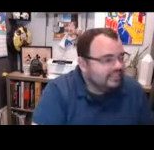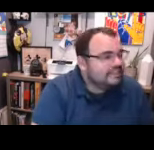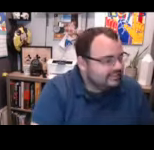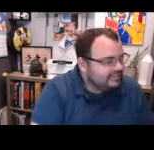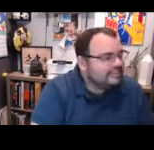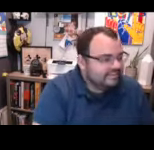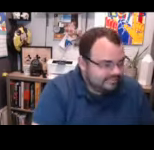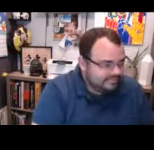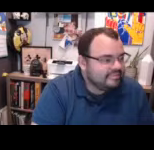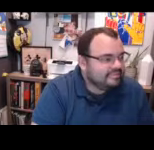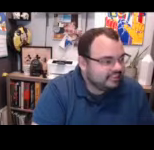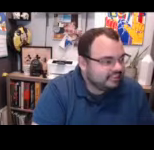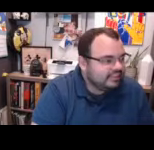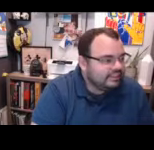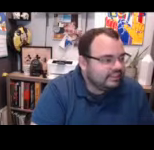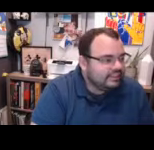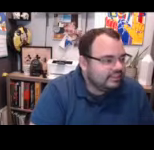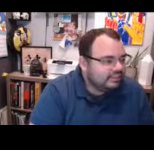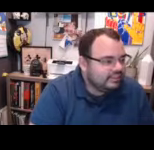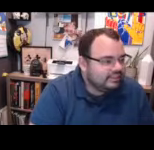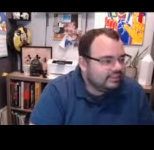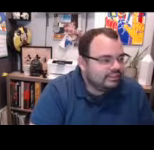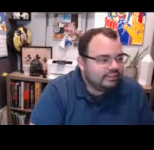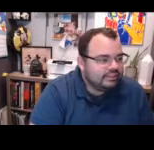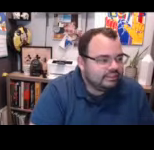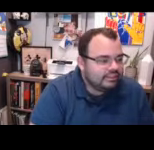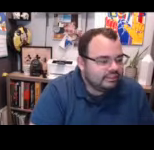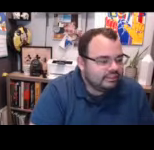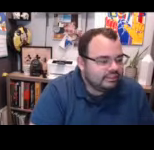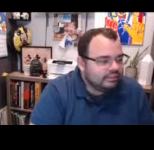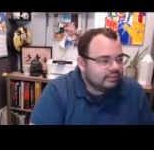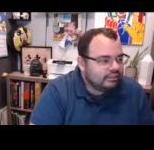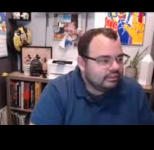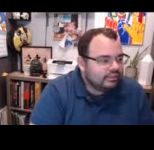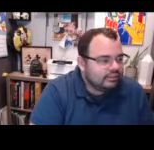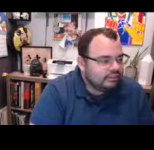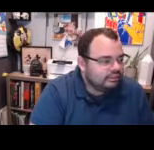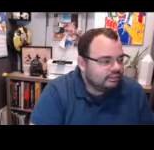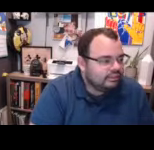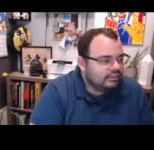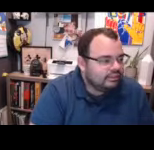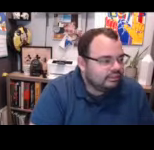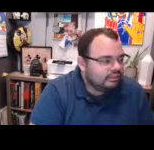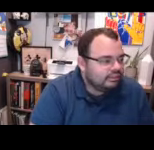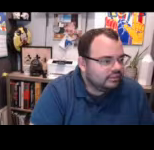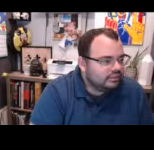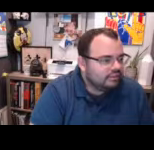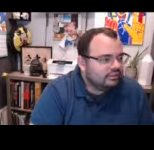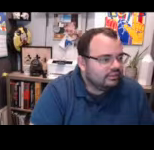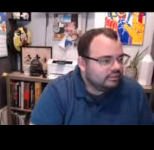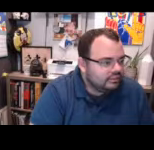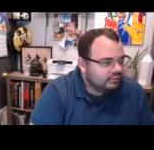decision. great. Go ahead. I feel like your parents made the right decision because just